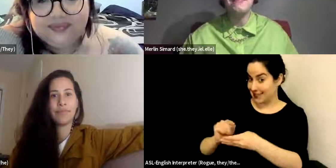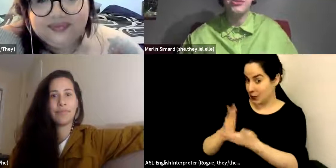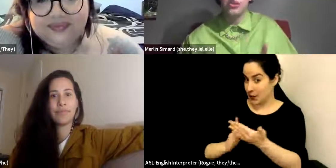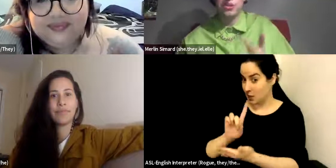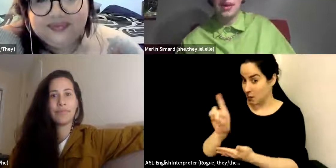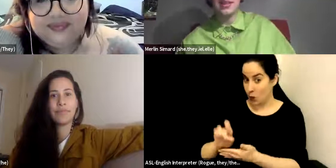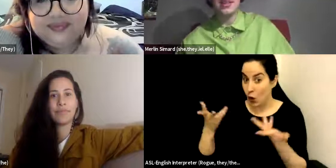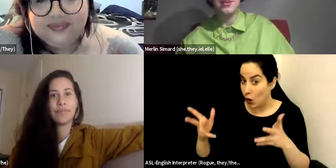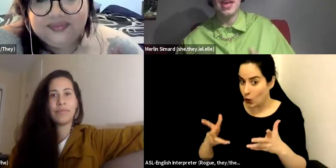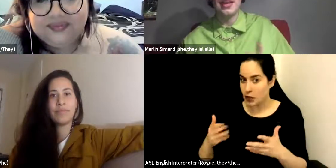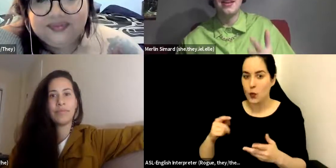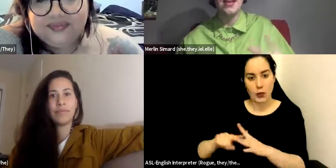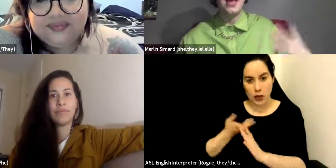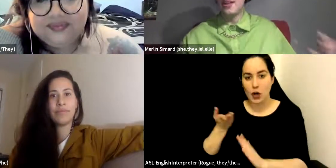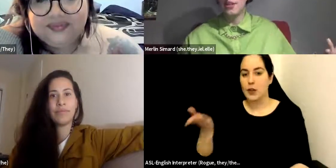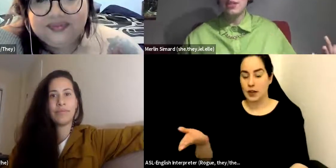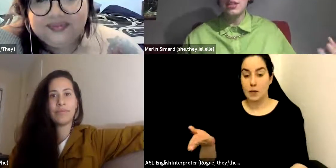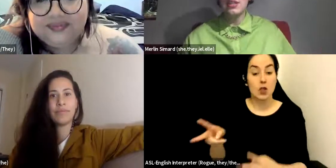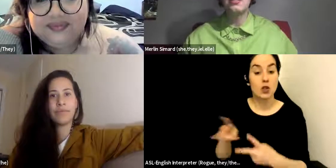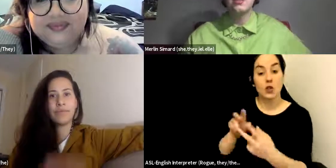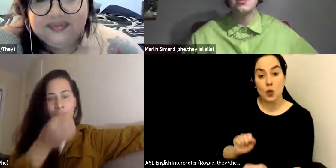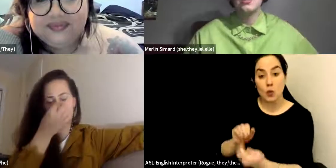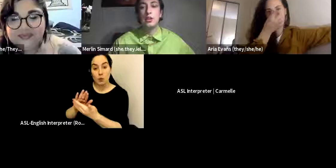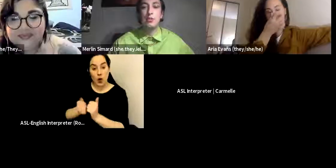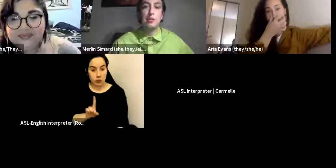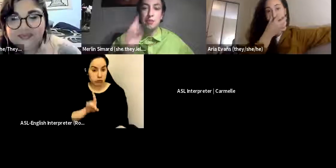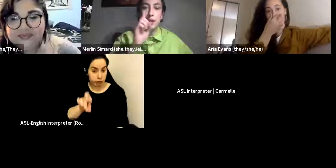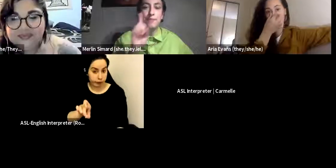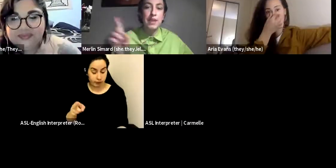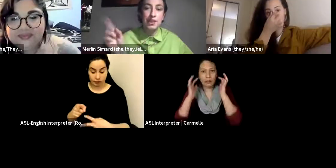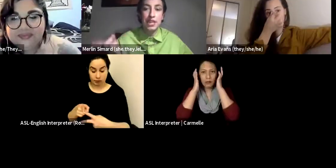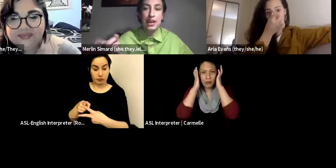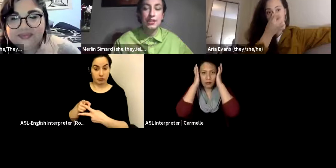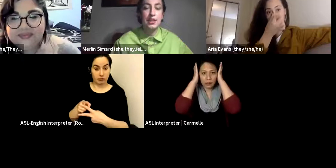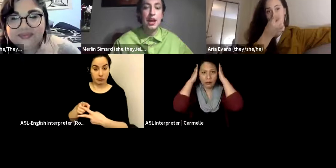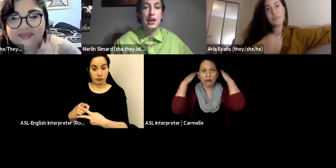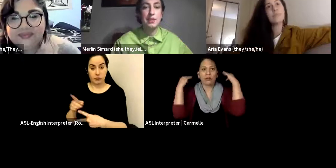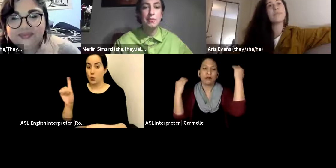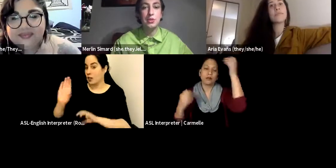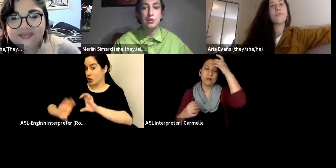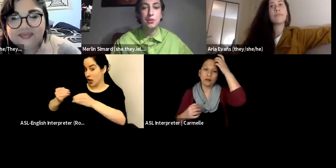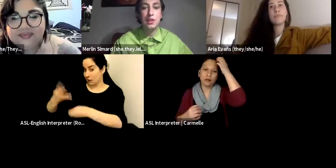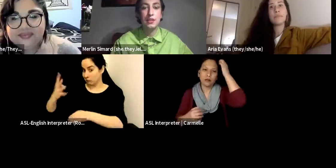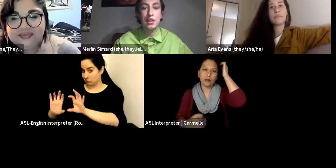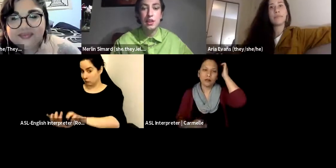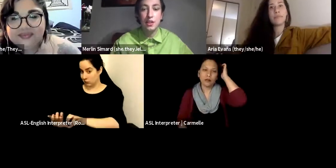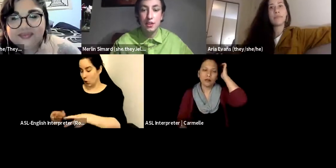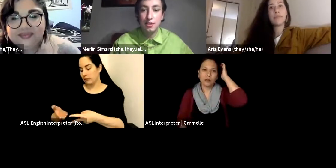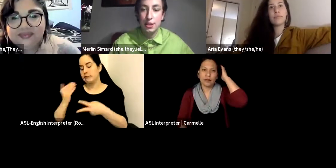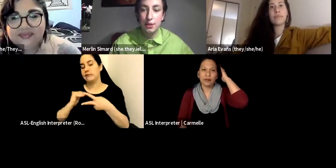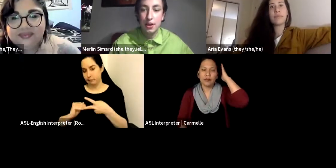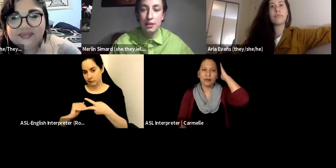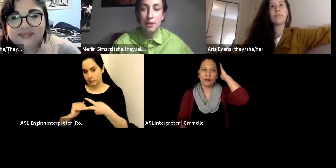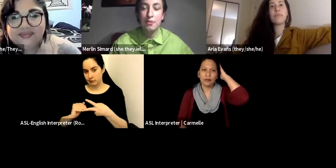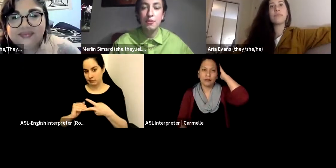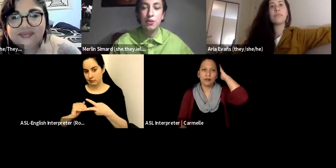turn to them. There's two ways that you can ask your questions. So number one, in the chat. Number two is,